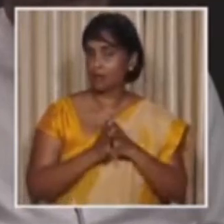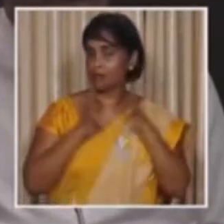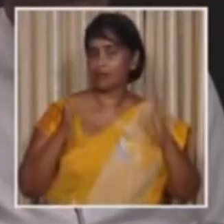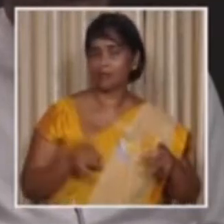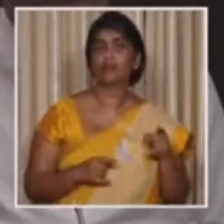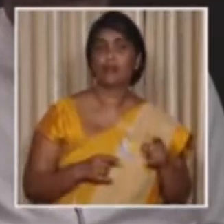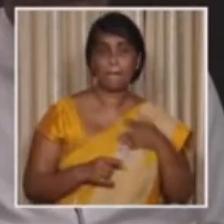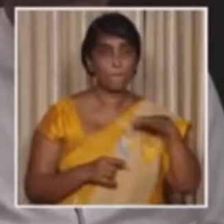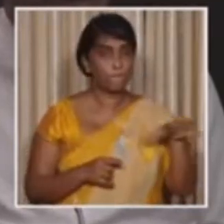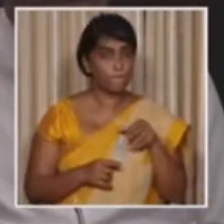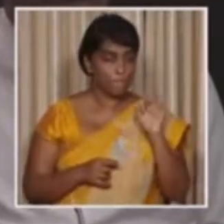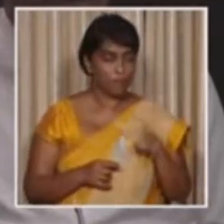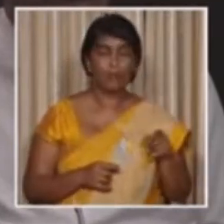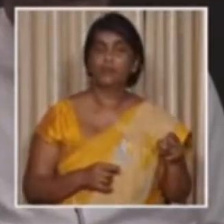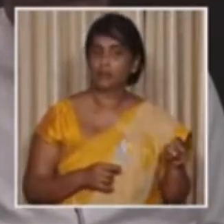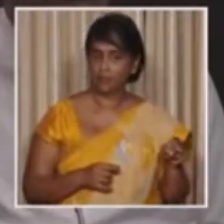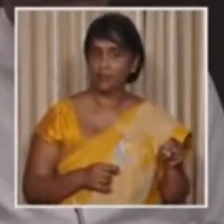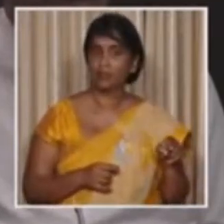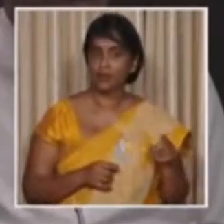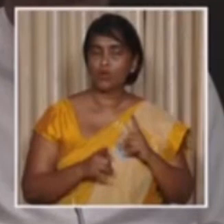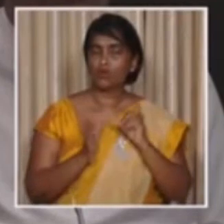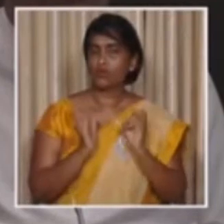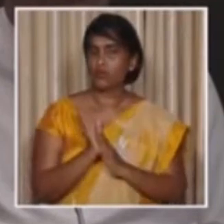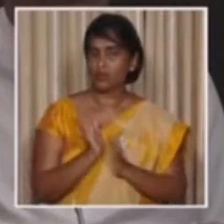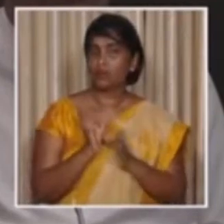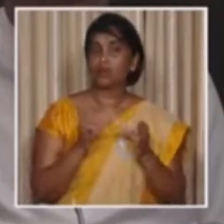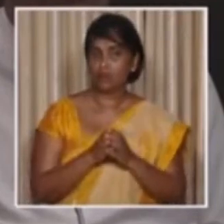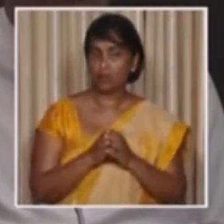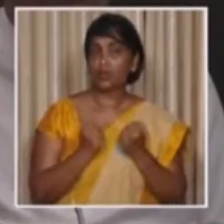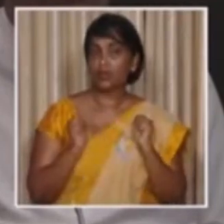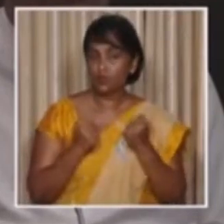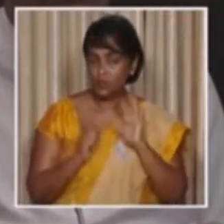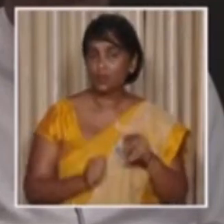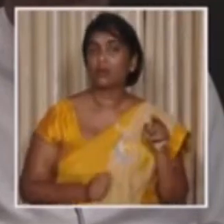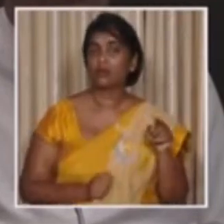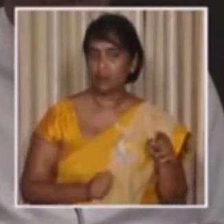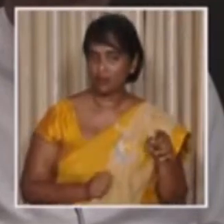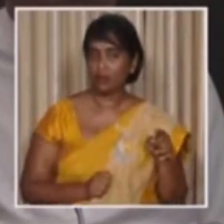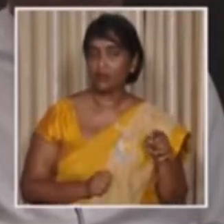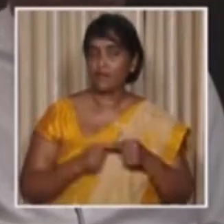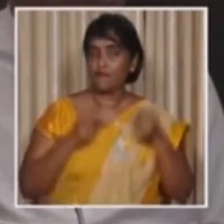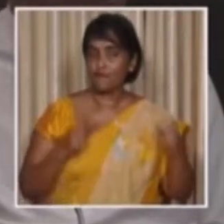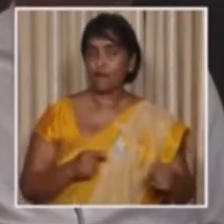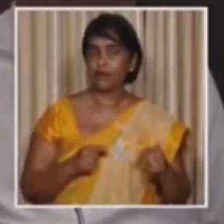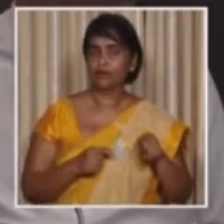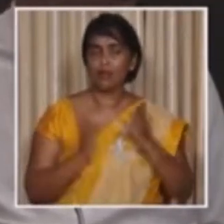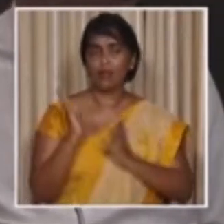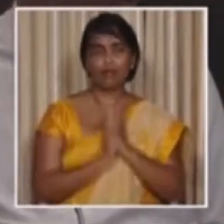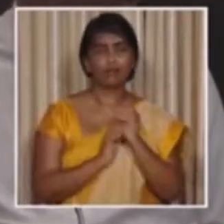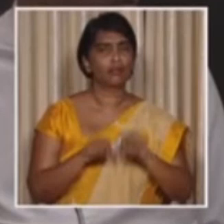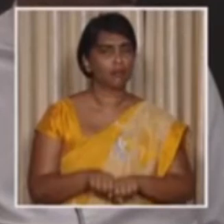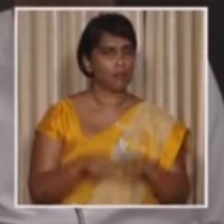in the committee to annul a right that the opposition has. So we are only appealing to you that not